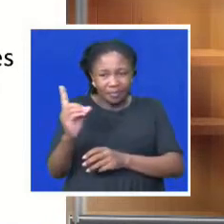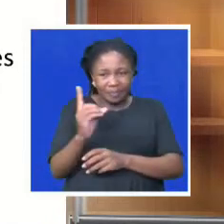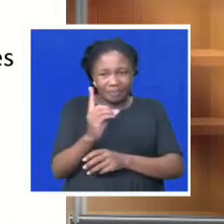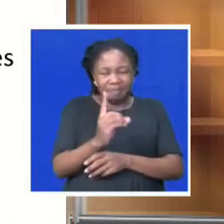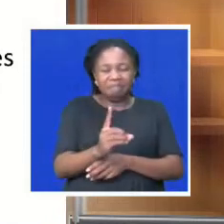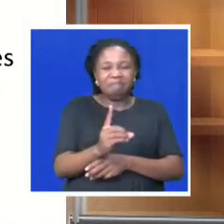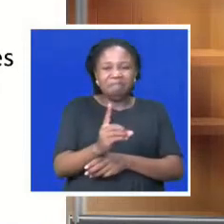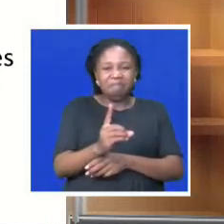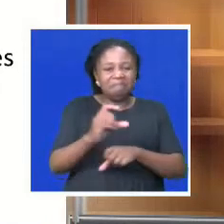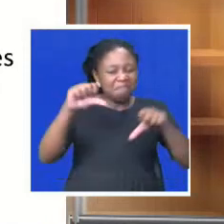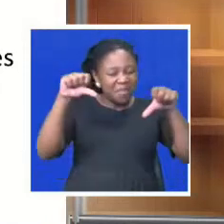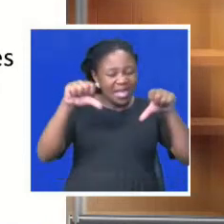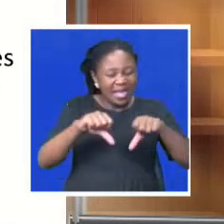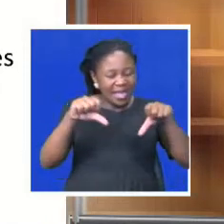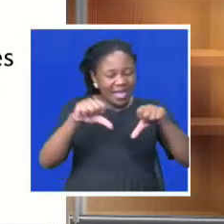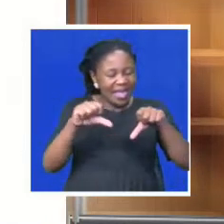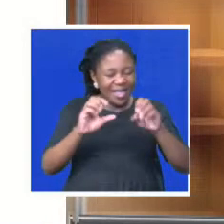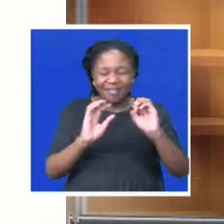flaws.